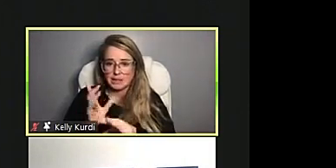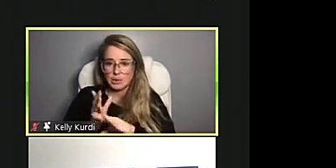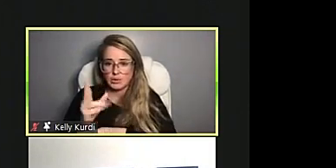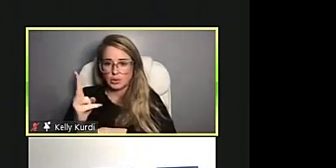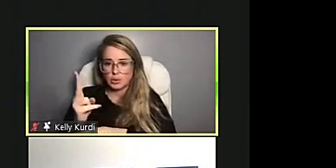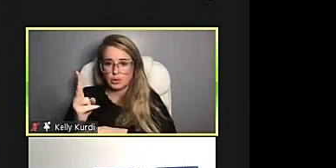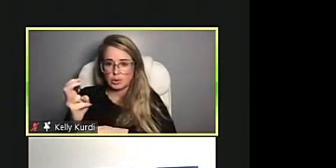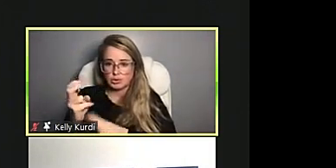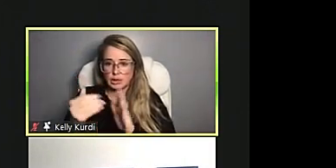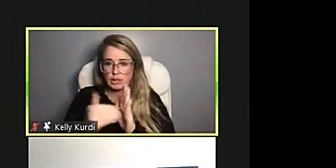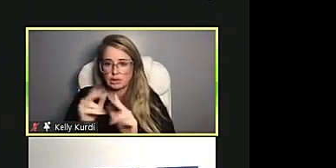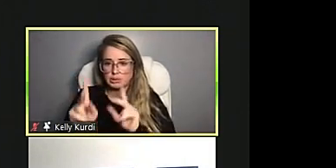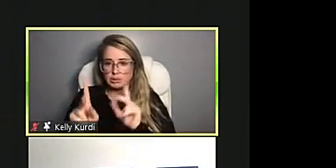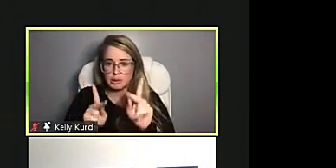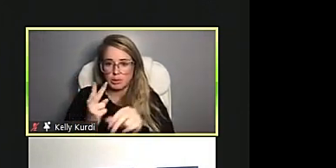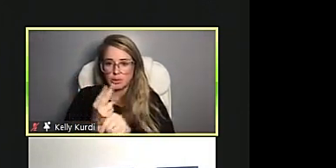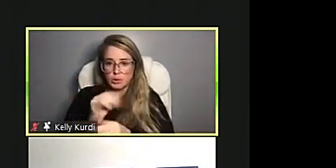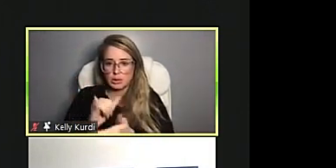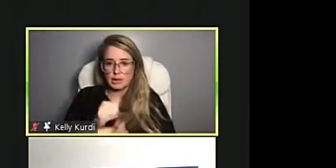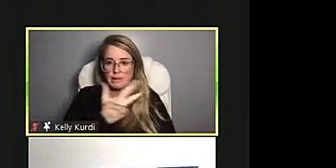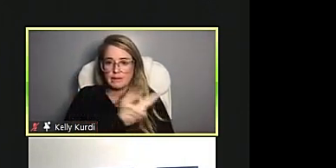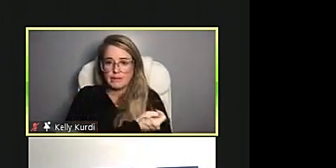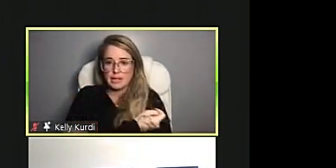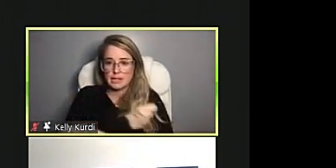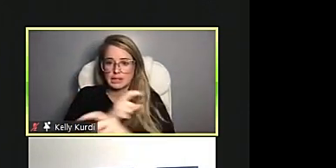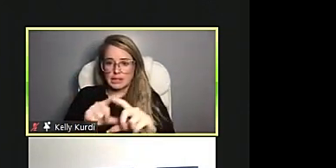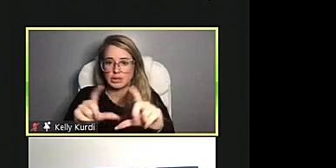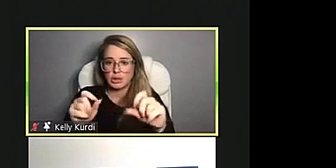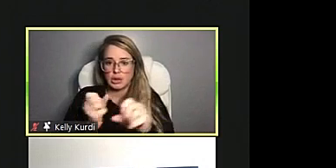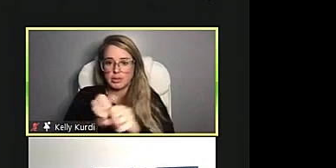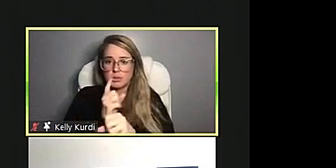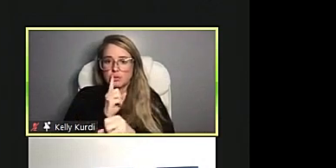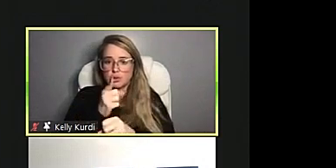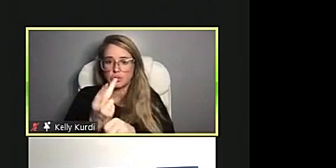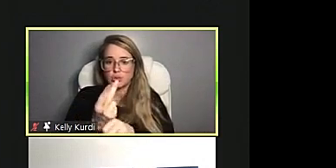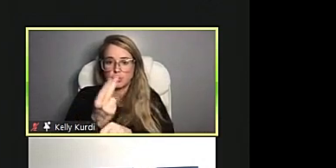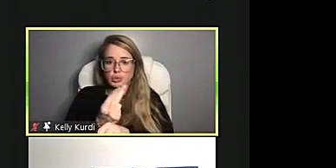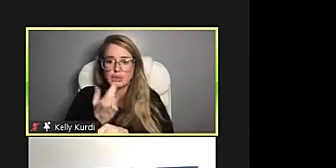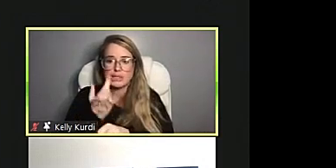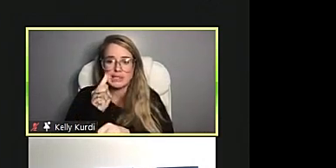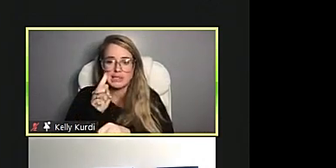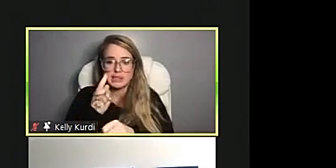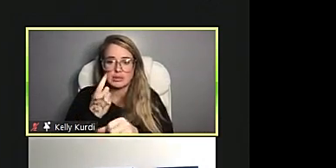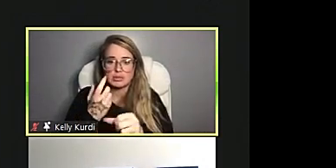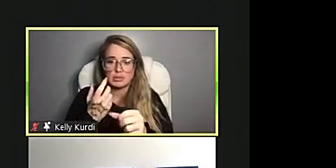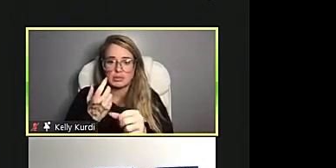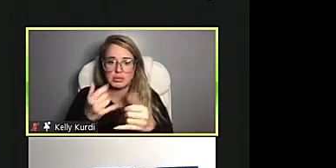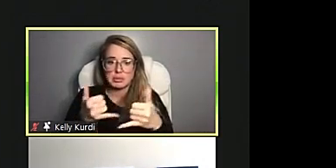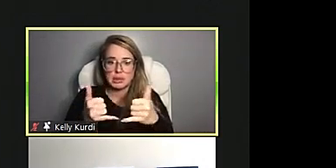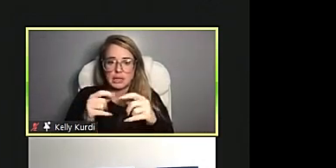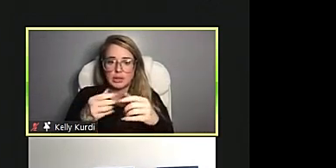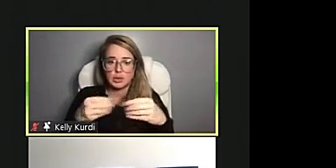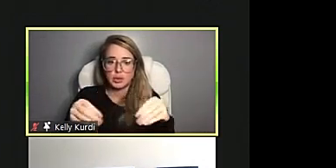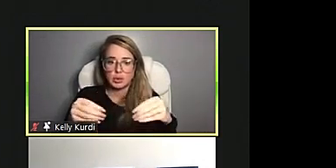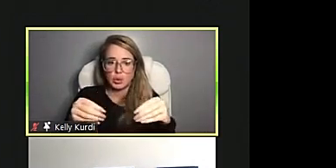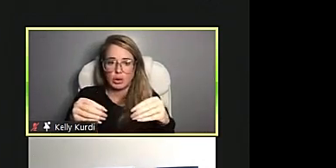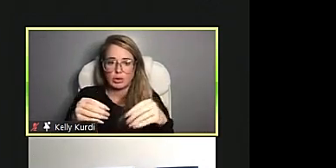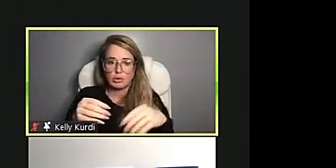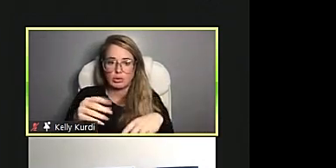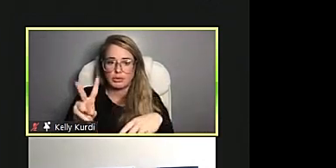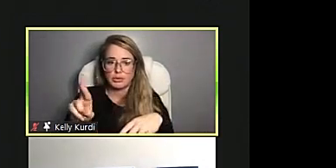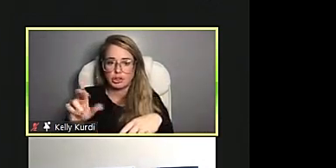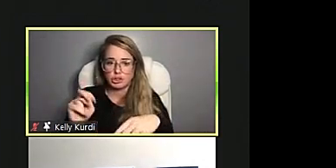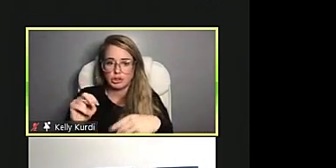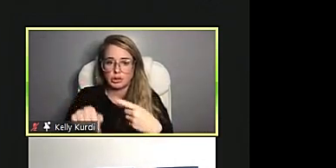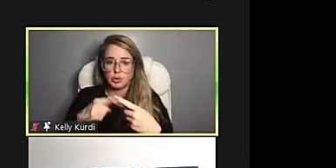have downloaded a vaccination card. So make sure you're using the most updated version from the app or Play Store. And when you log in, it